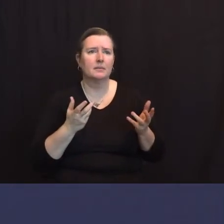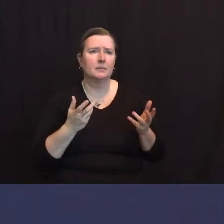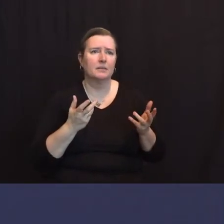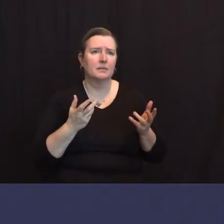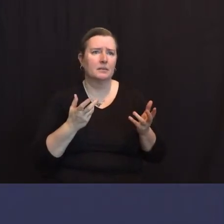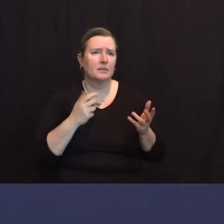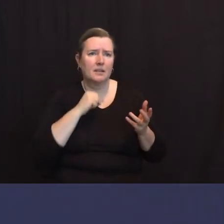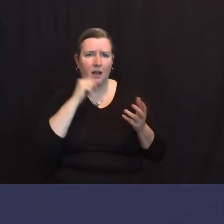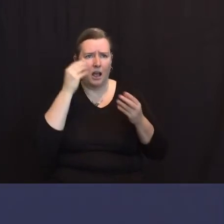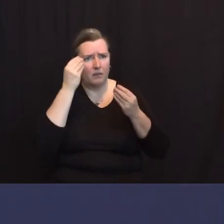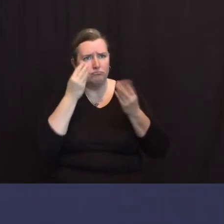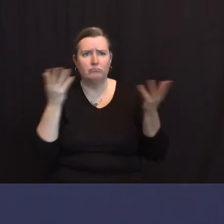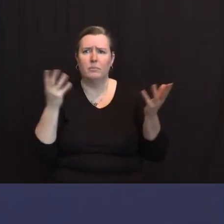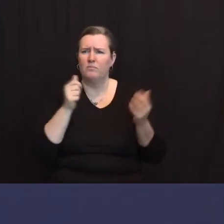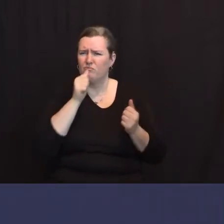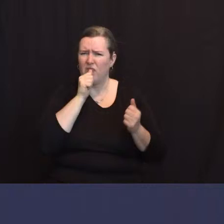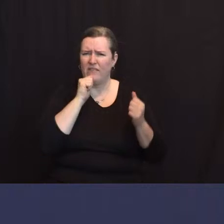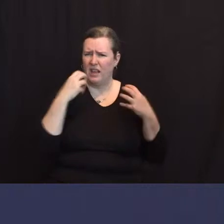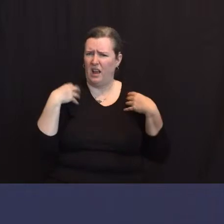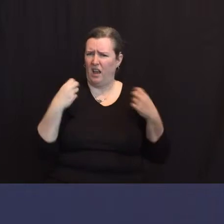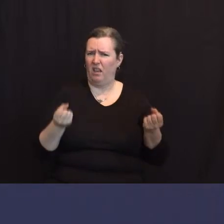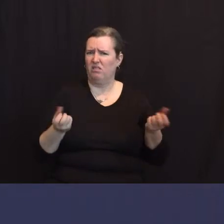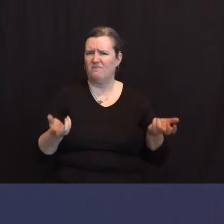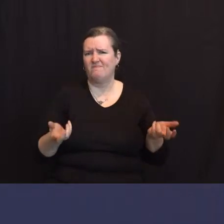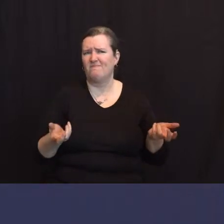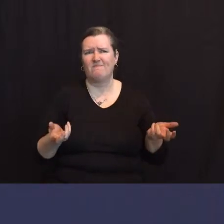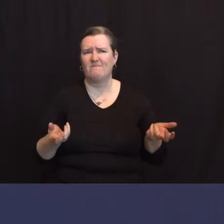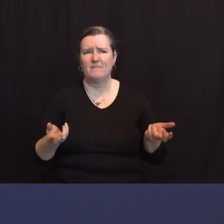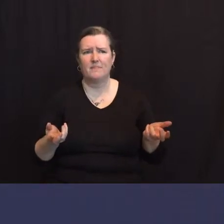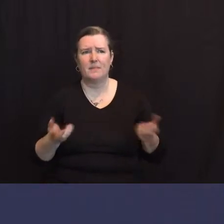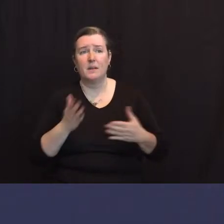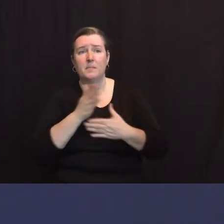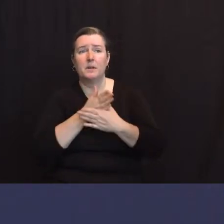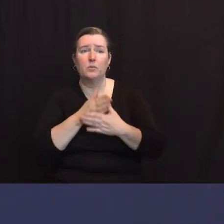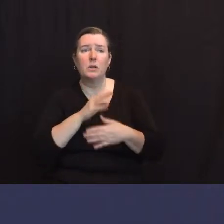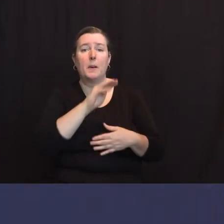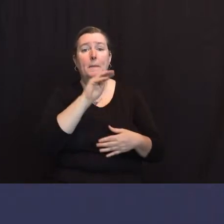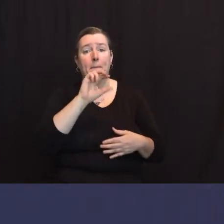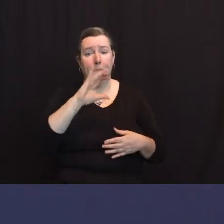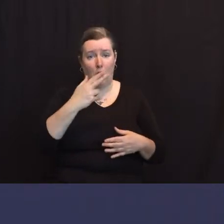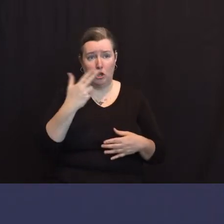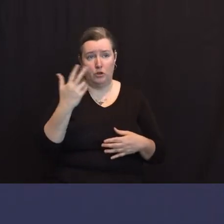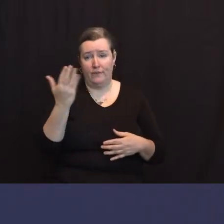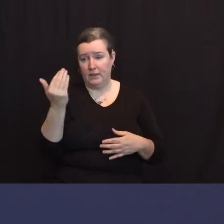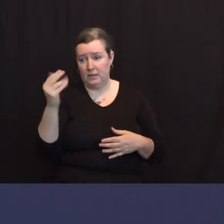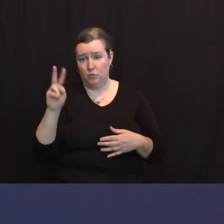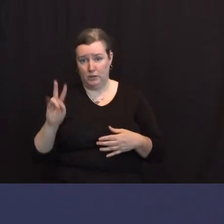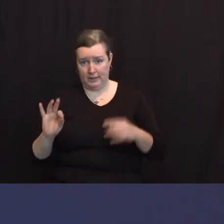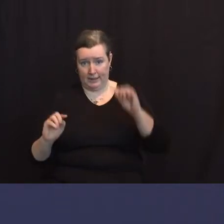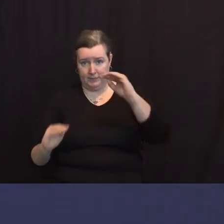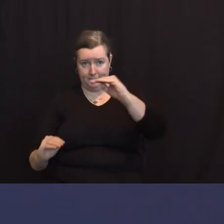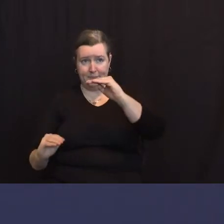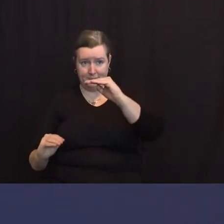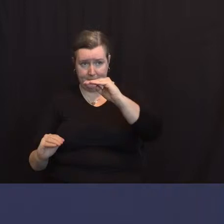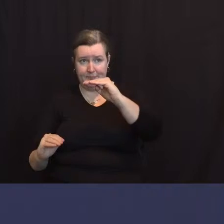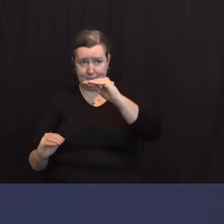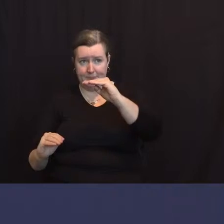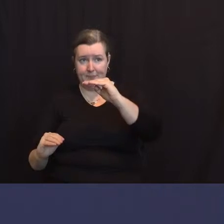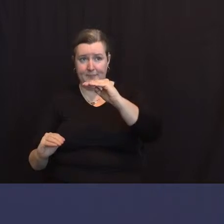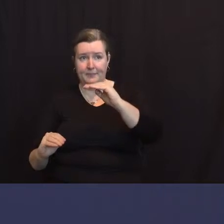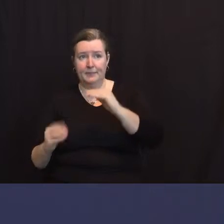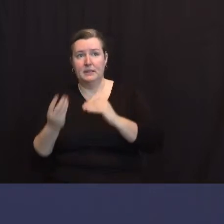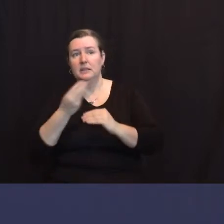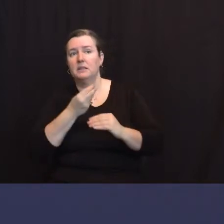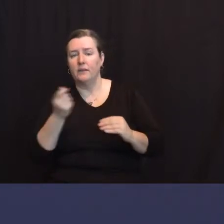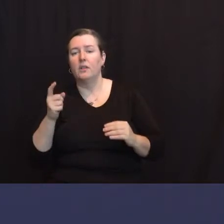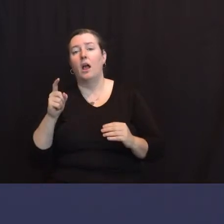think between March 15th and March 29, we've signaled that that's several 100,000 plus